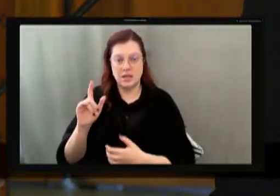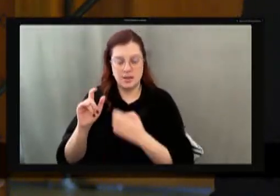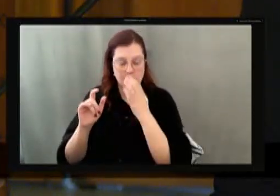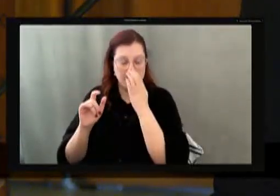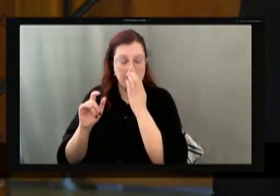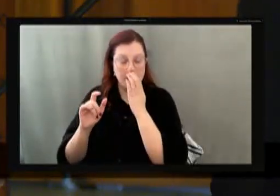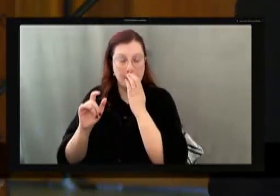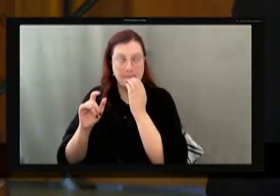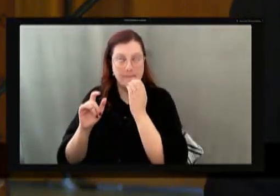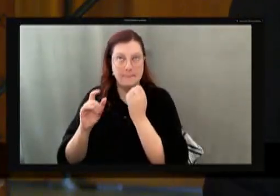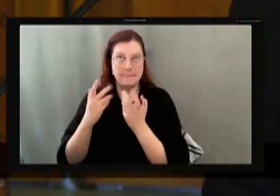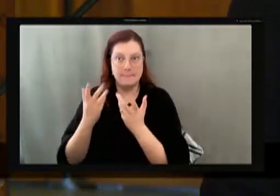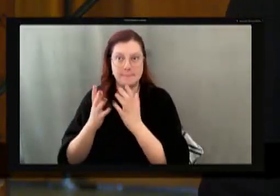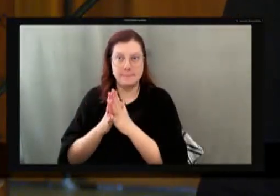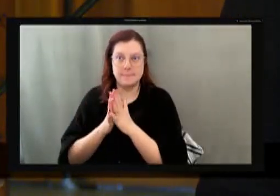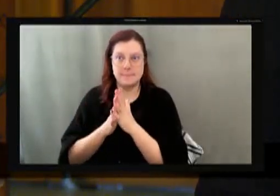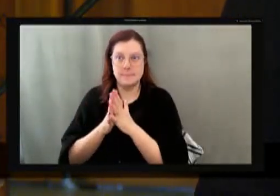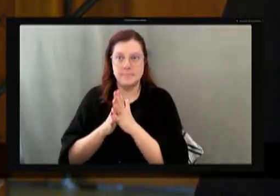being